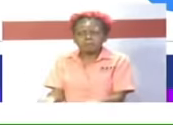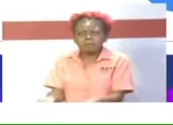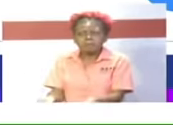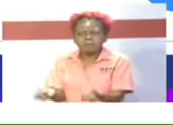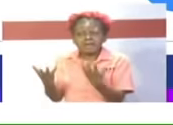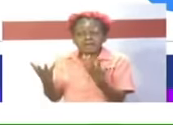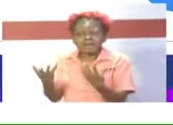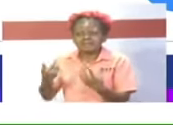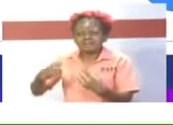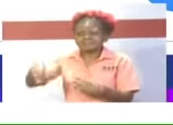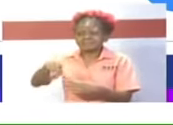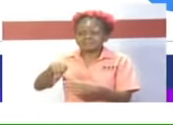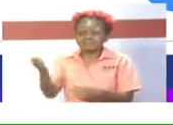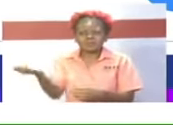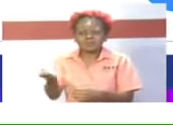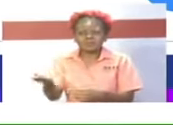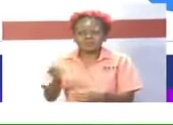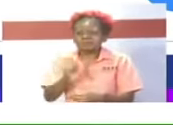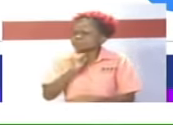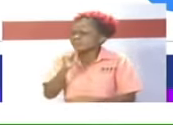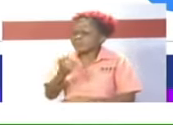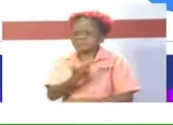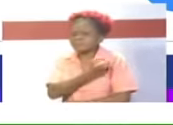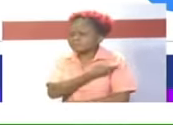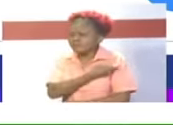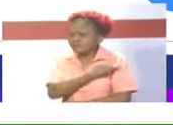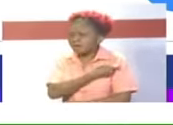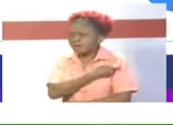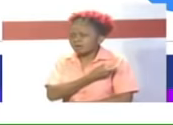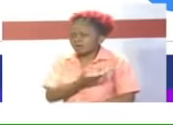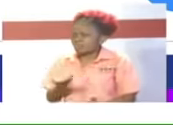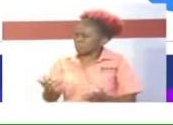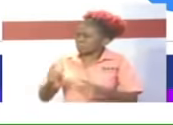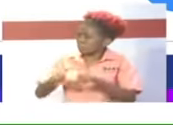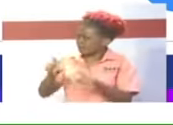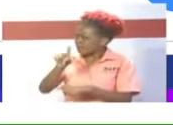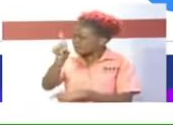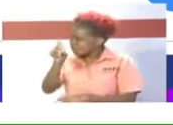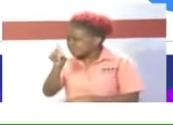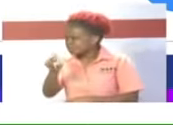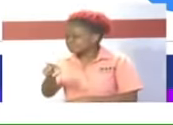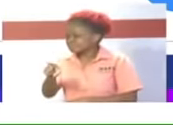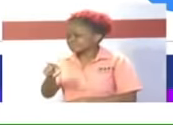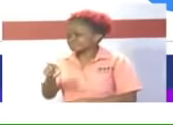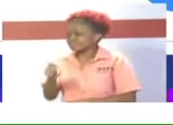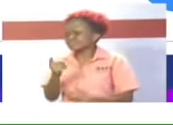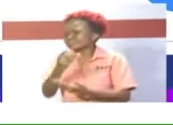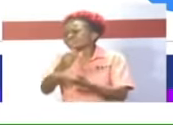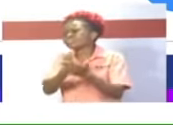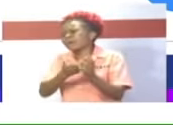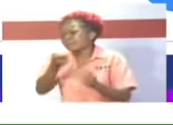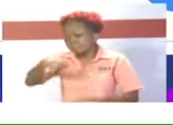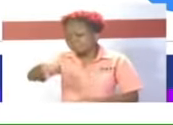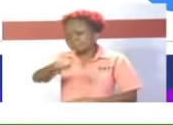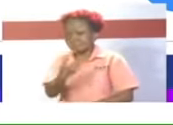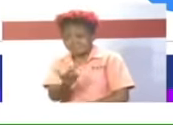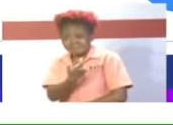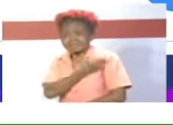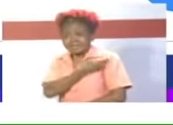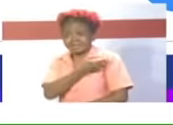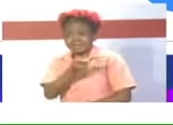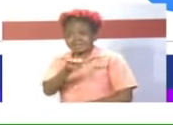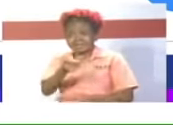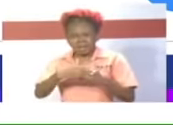say which vaccine generally had been used, or could you disaggregate the vaccine which had been